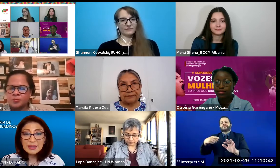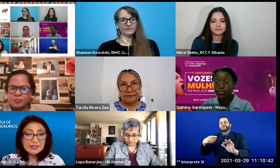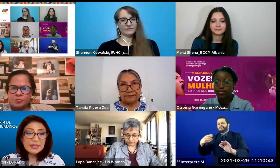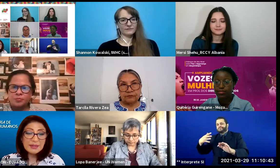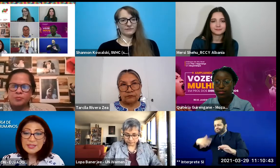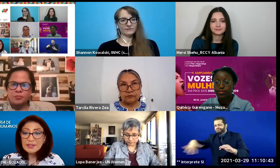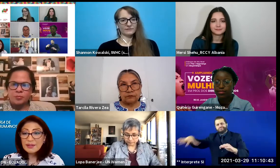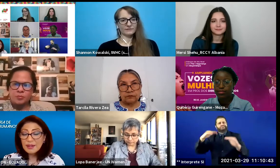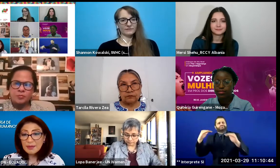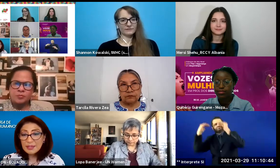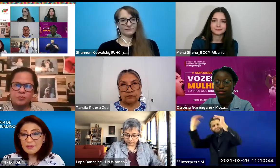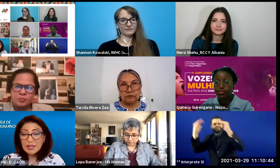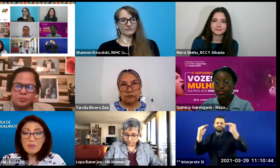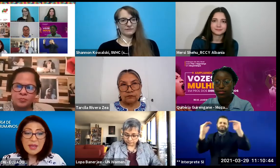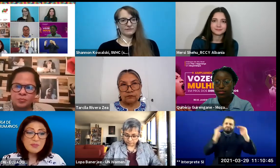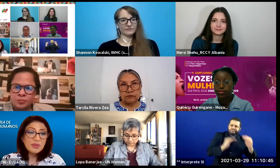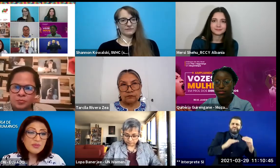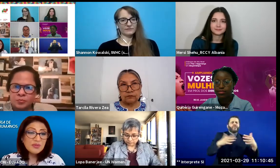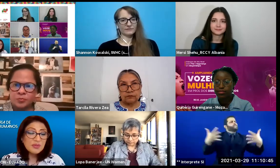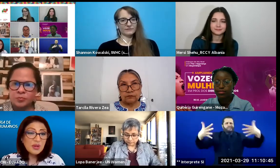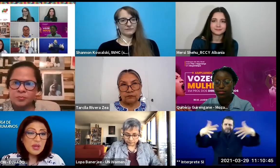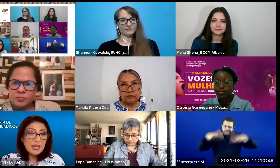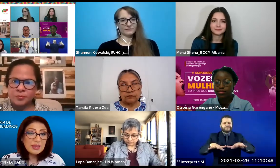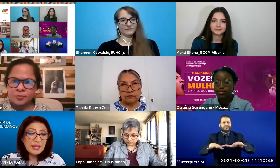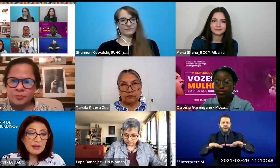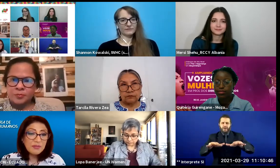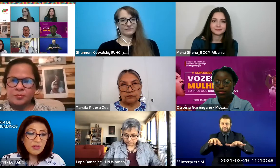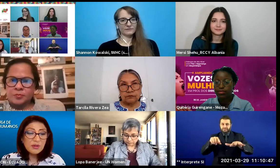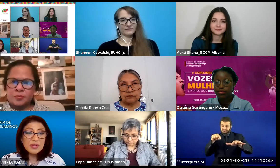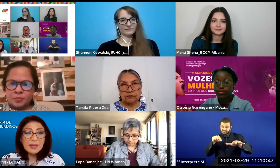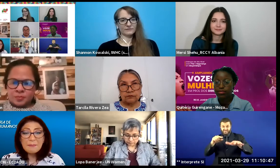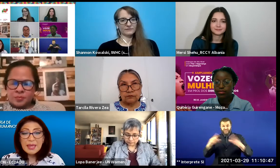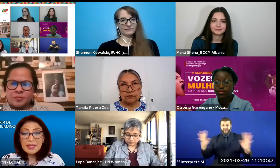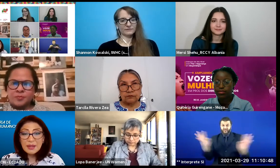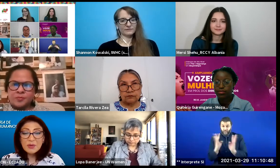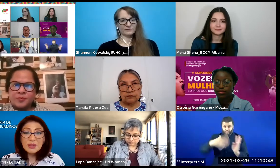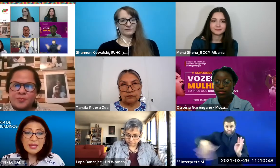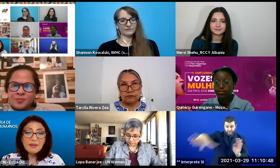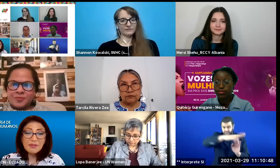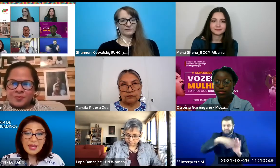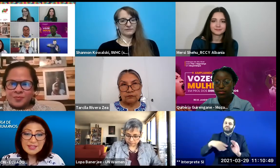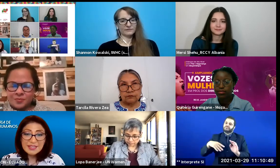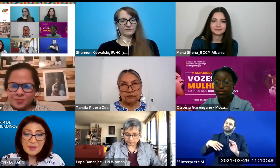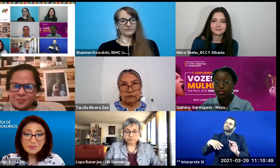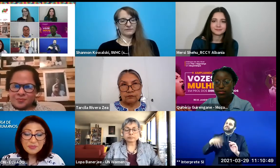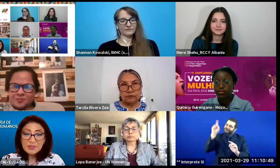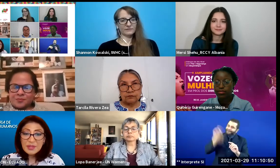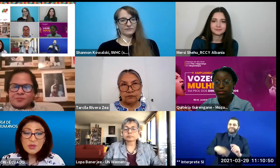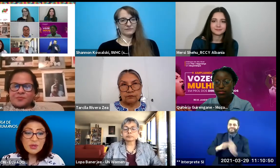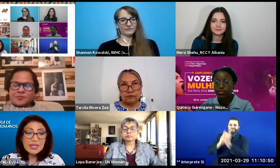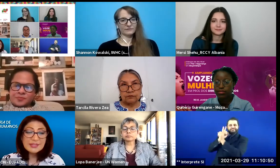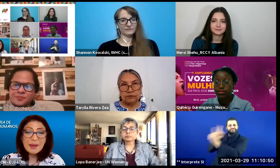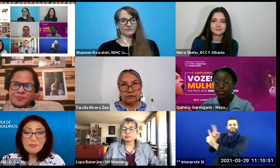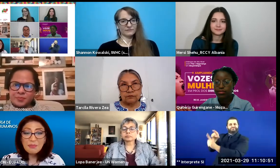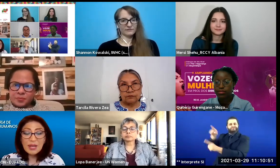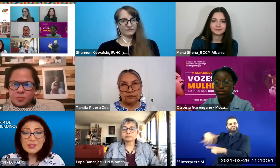incluyentes, y que este debería ser el reflejo más profundo que el foro en México llegue a Francia